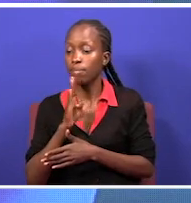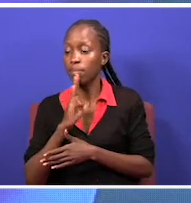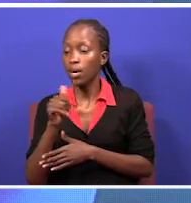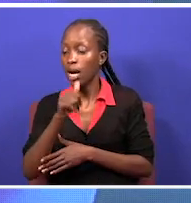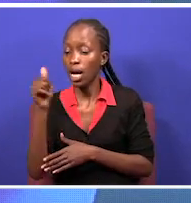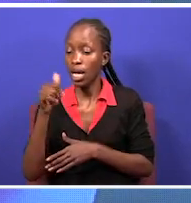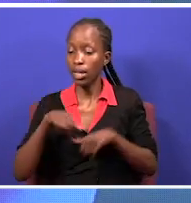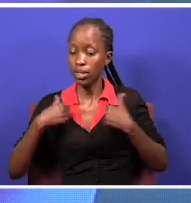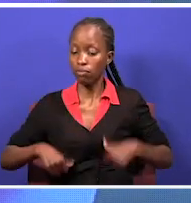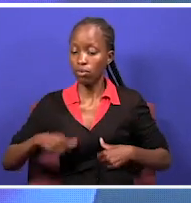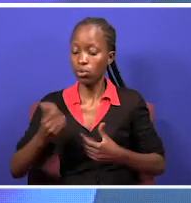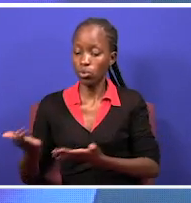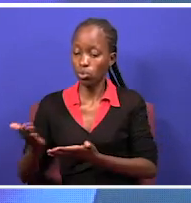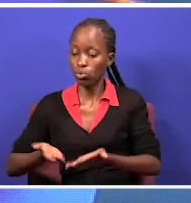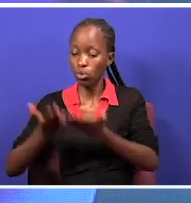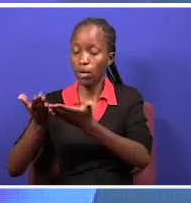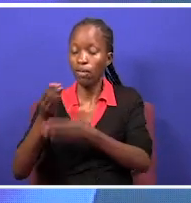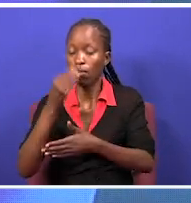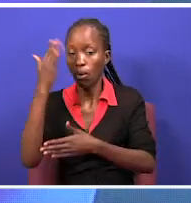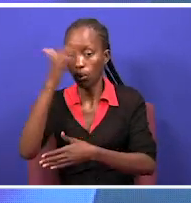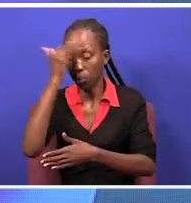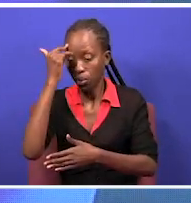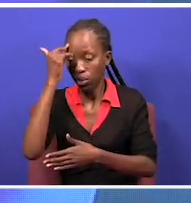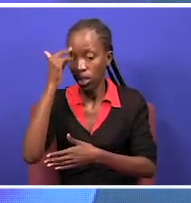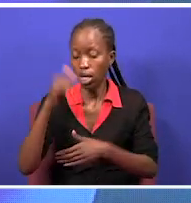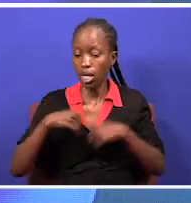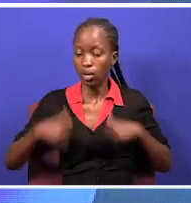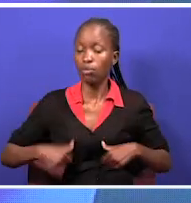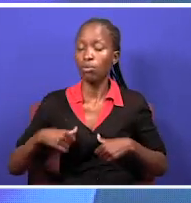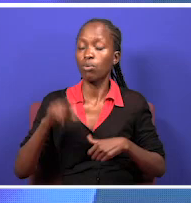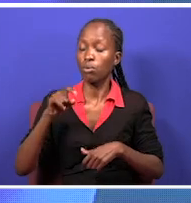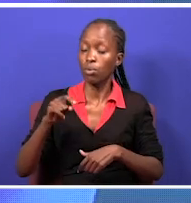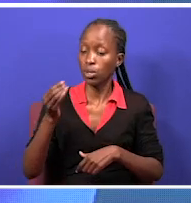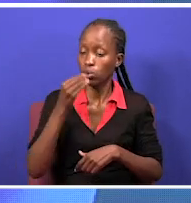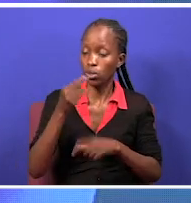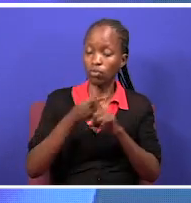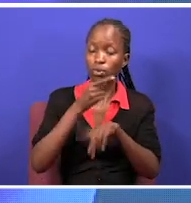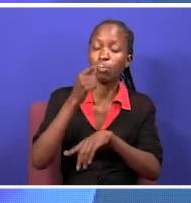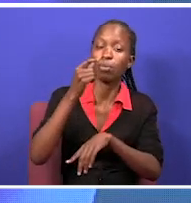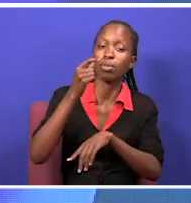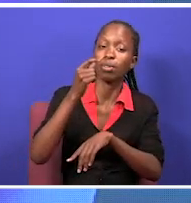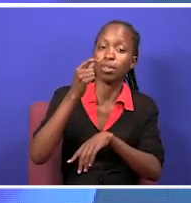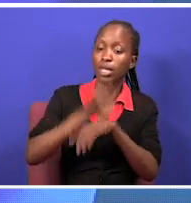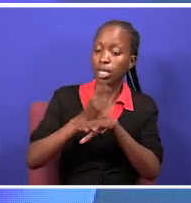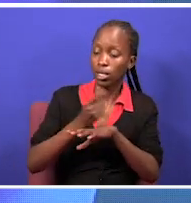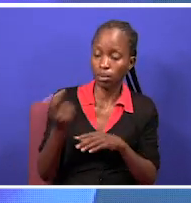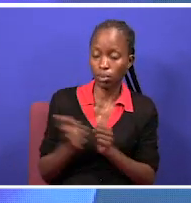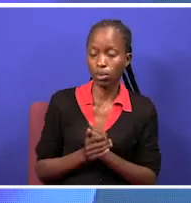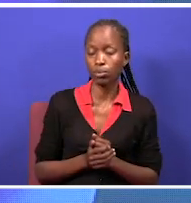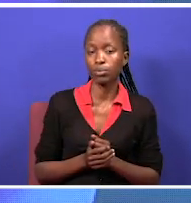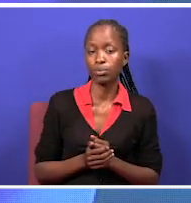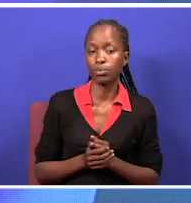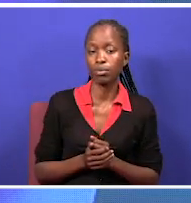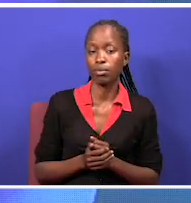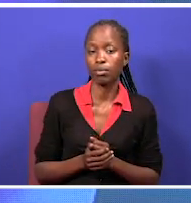to give them food because the priests were supposed to eat from the temple, from the offerings of the people.